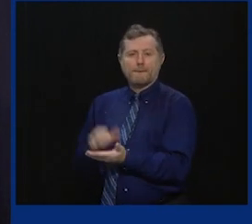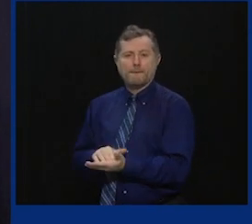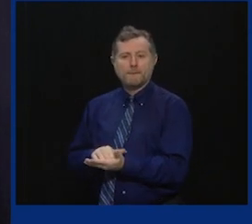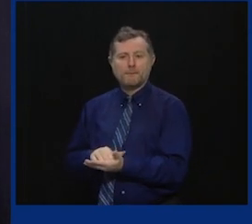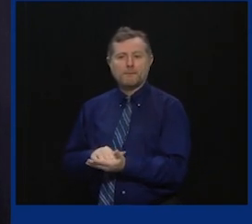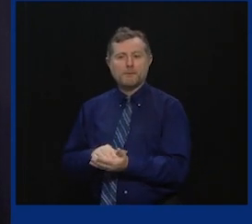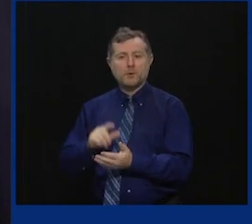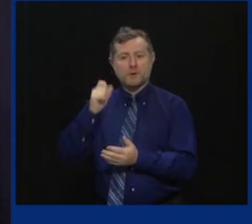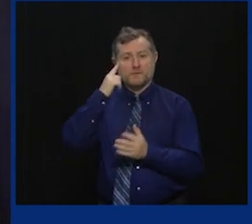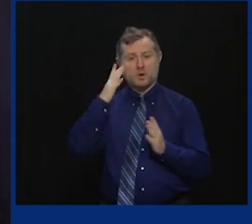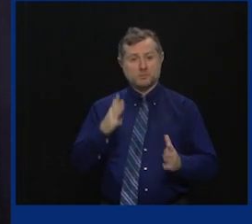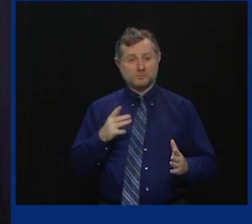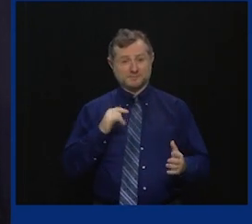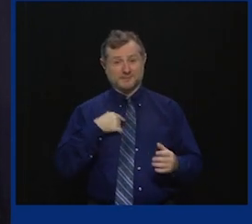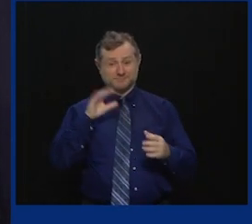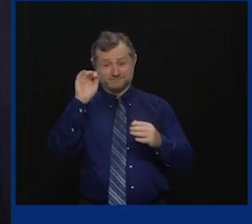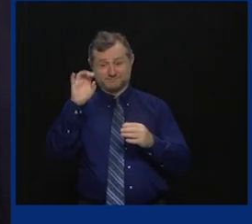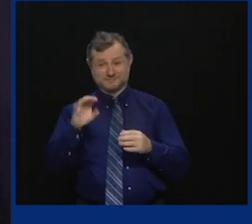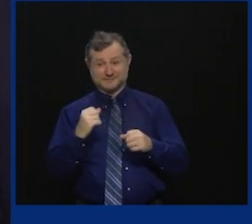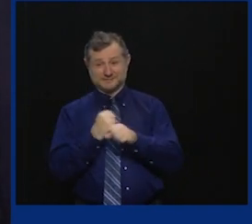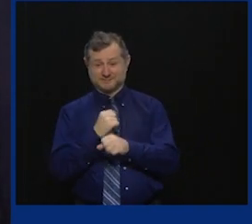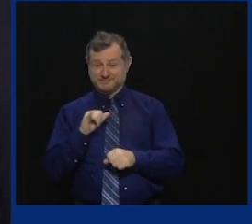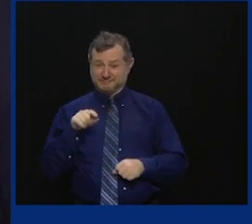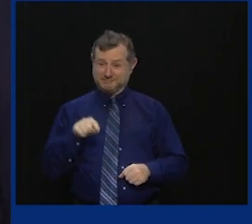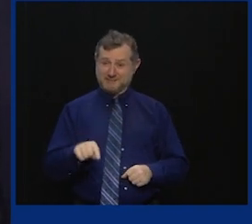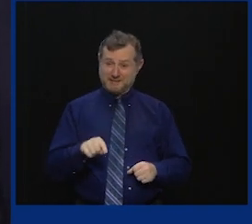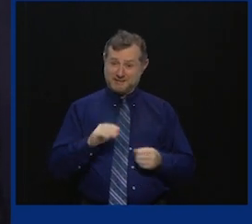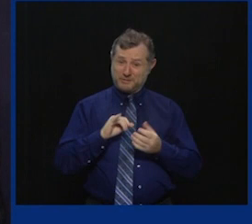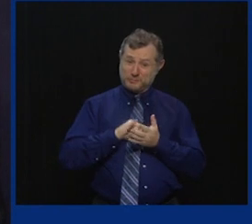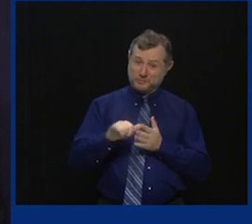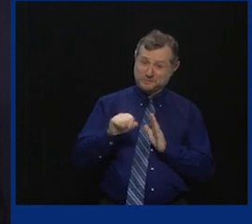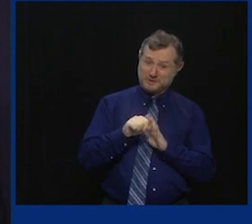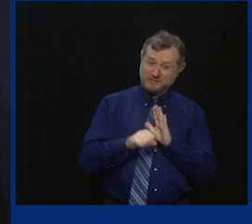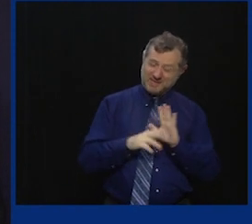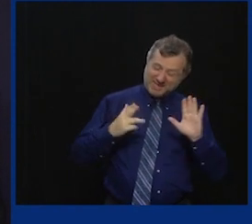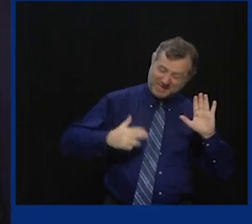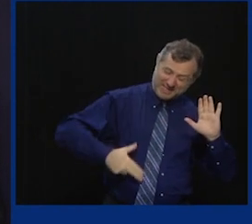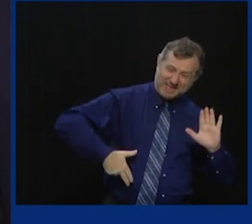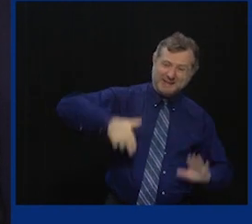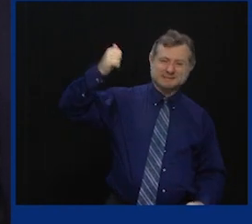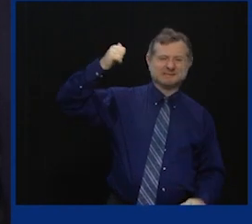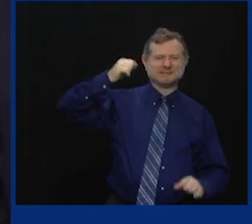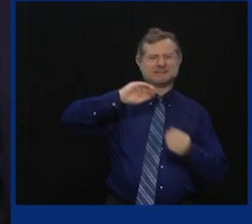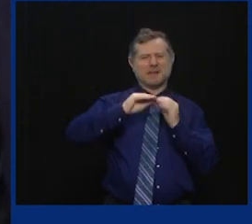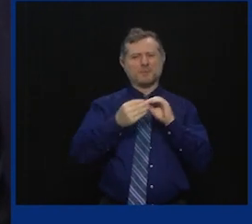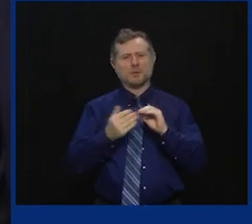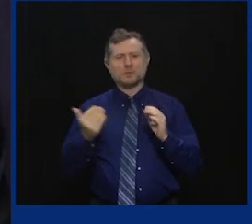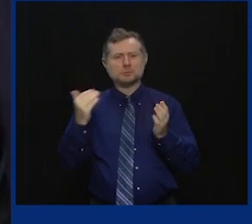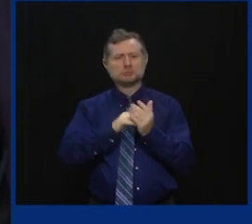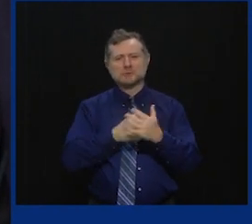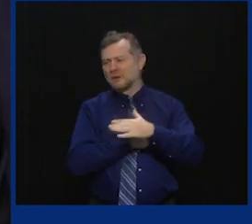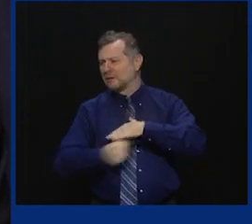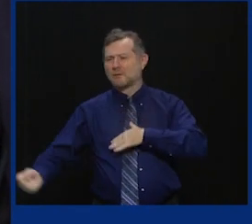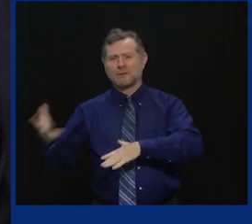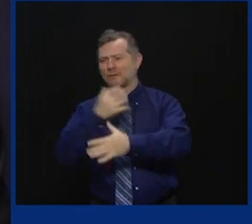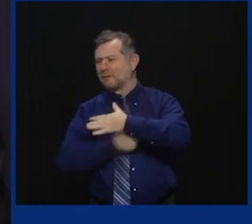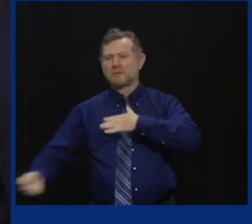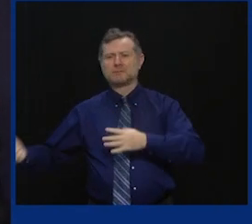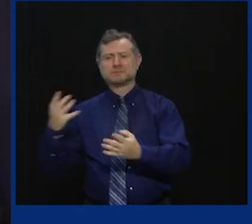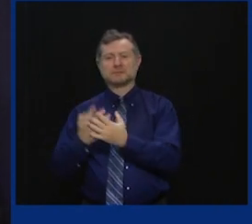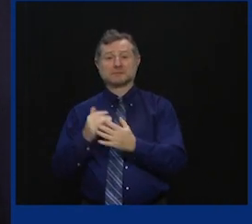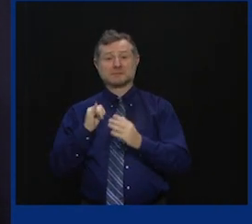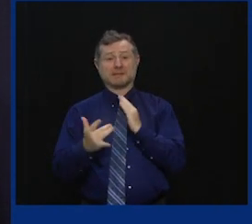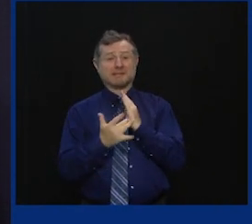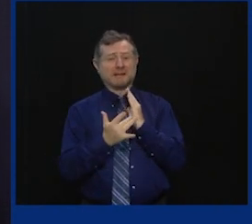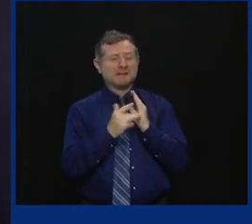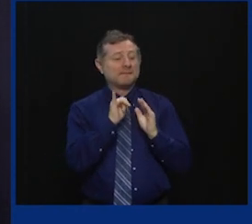the state that has the highest number of reincarcerations after technical violations, that's not something that we